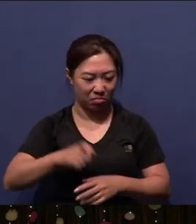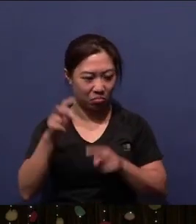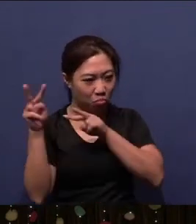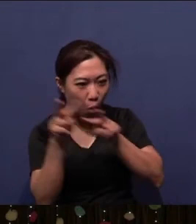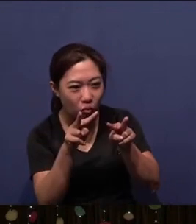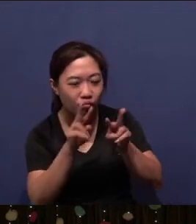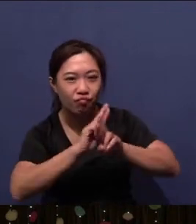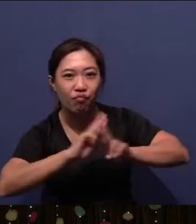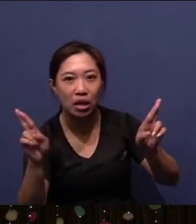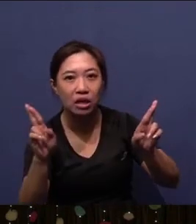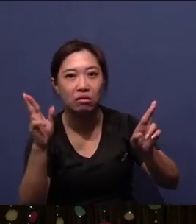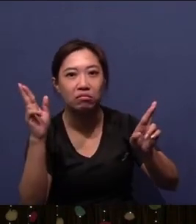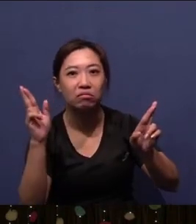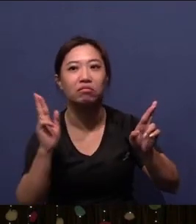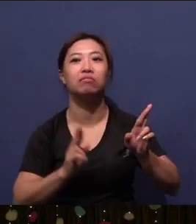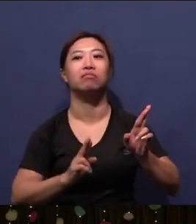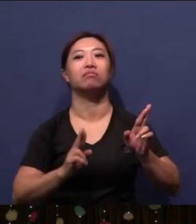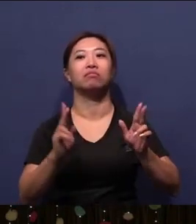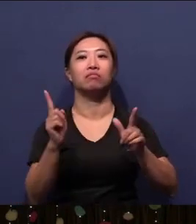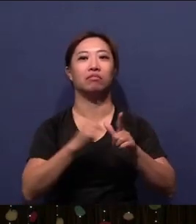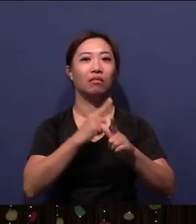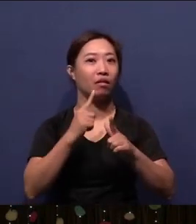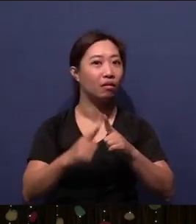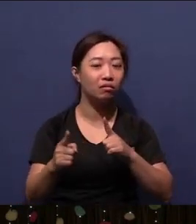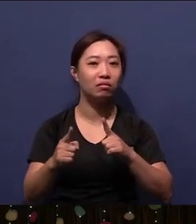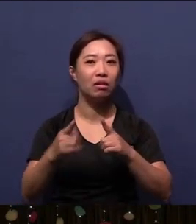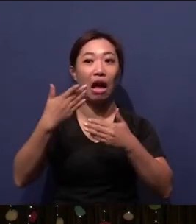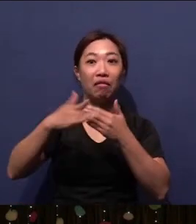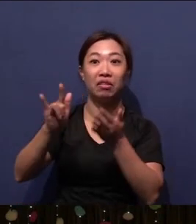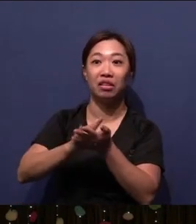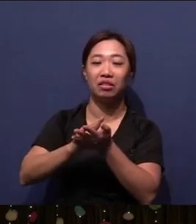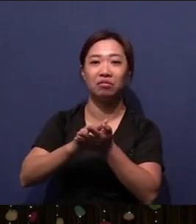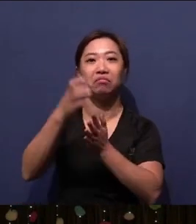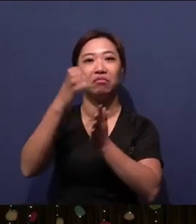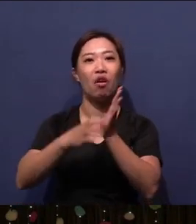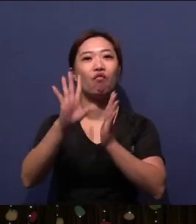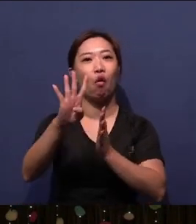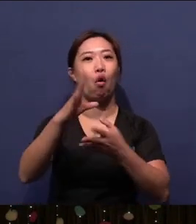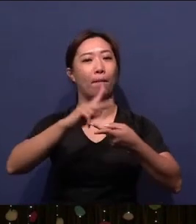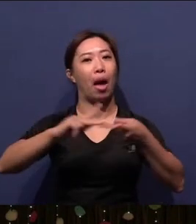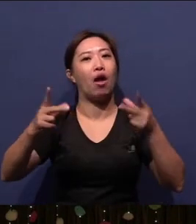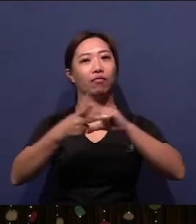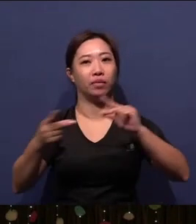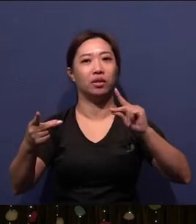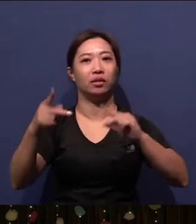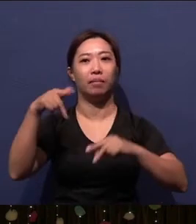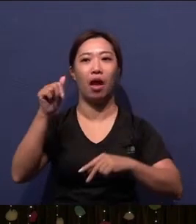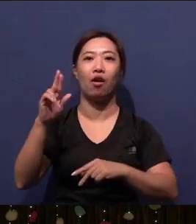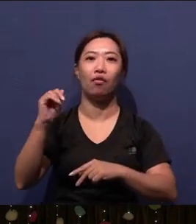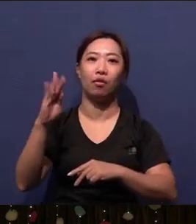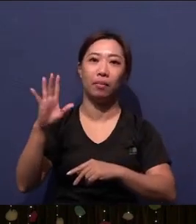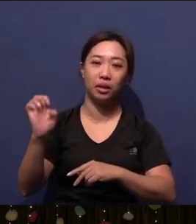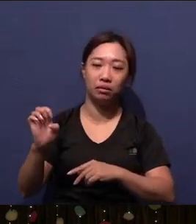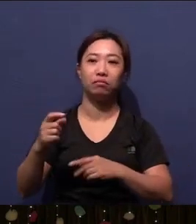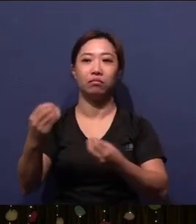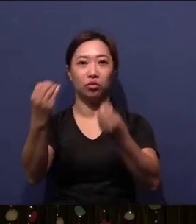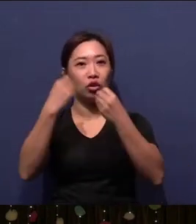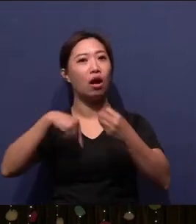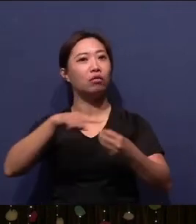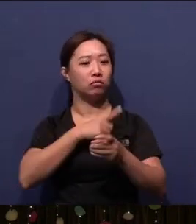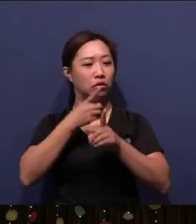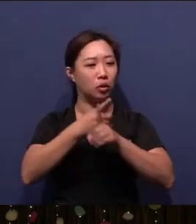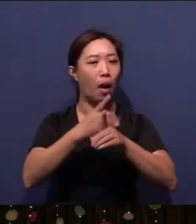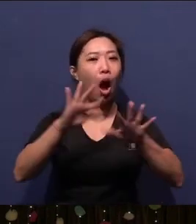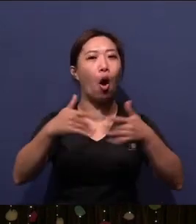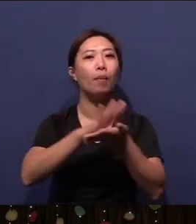ready. And then subsequently, He went to the next four parables to tell us, to teach us as disciples to be